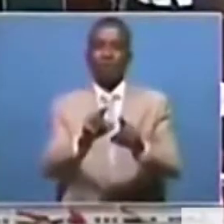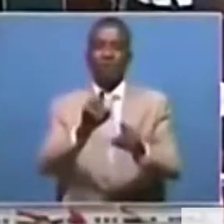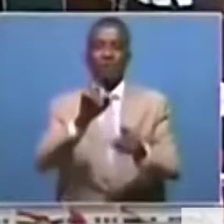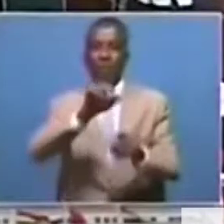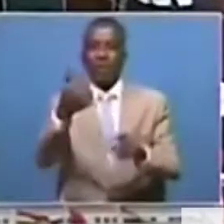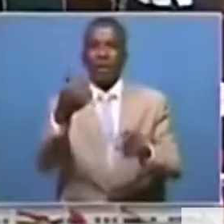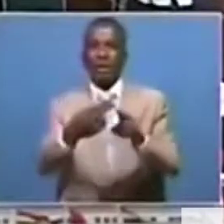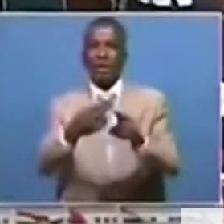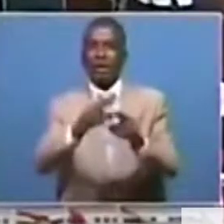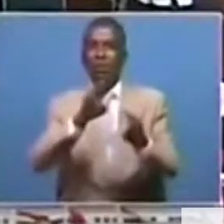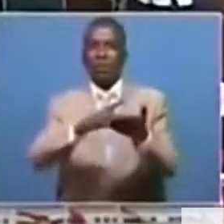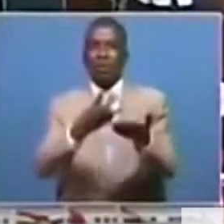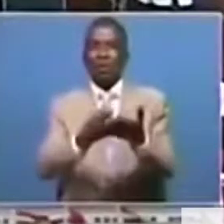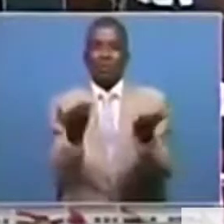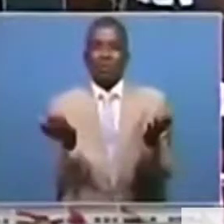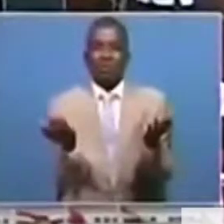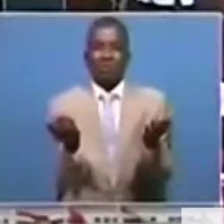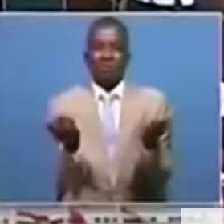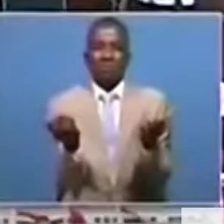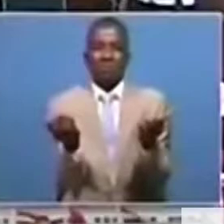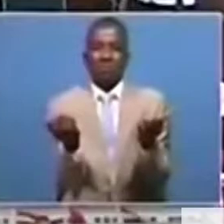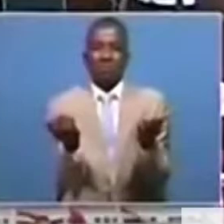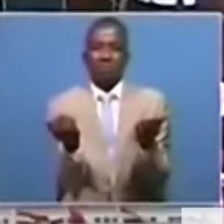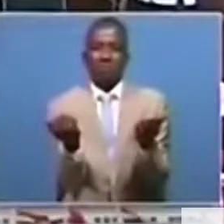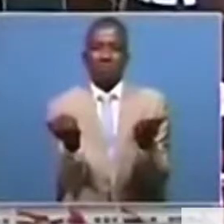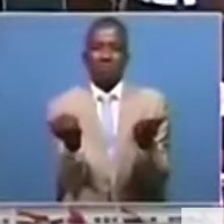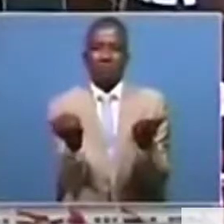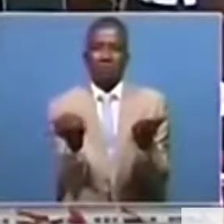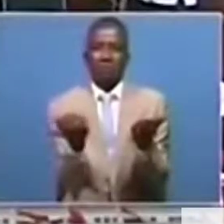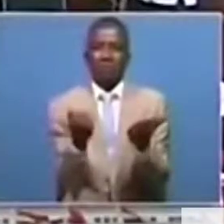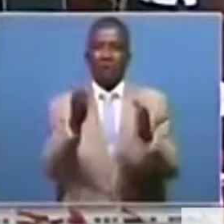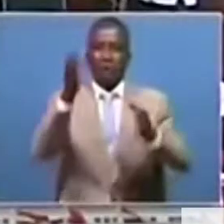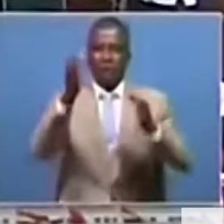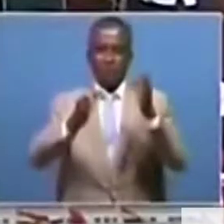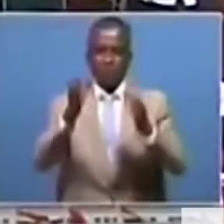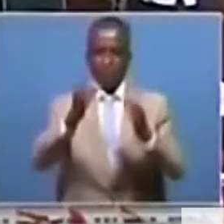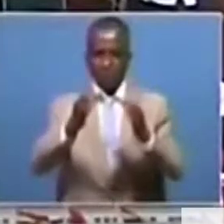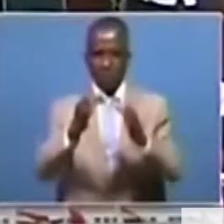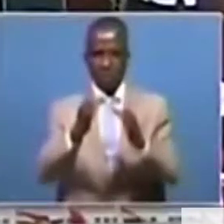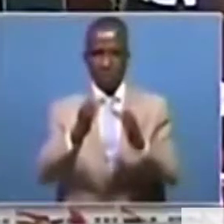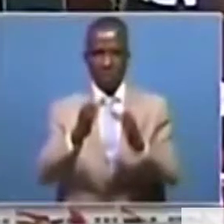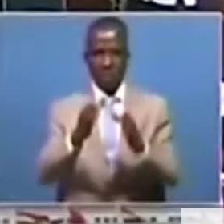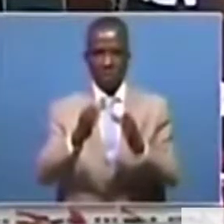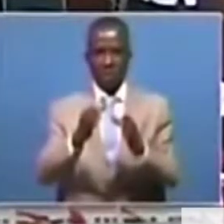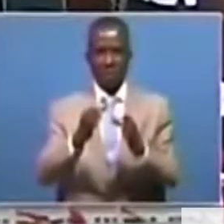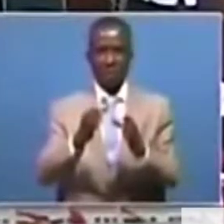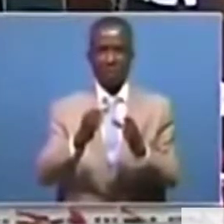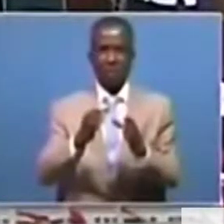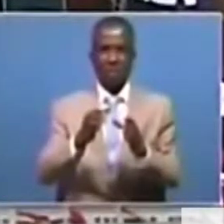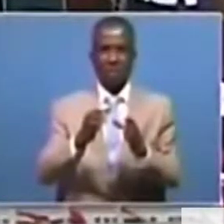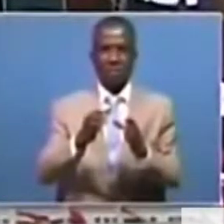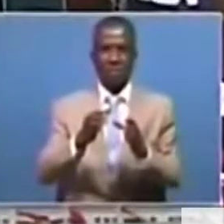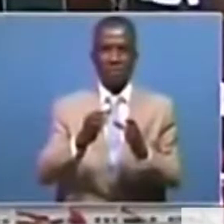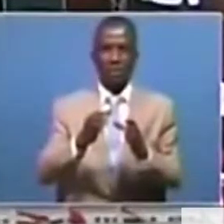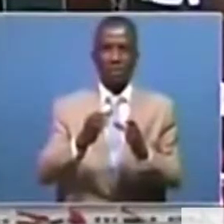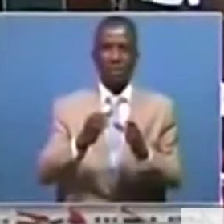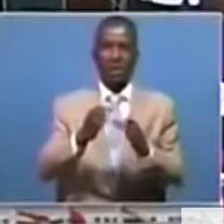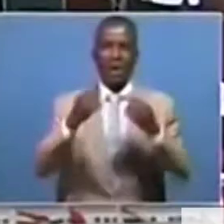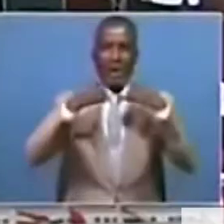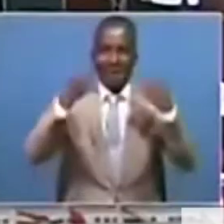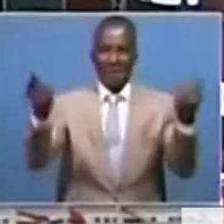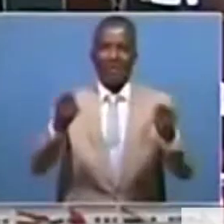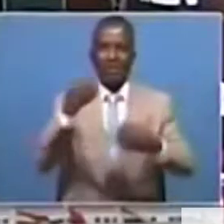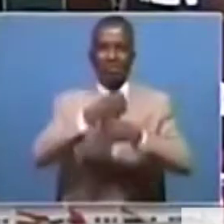or hostile witness under any circumstances. The court exercises its inherent jurisdiction inter alia to